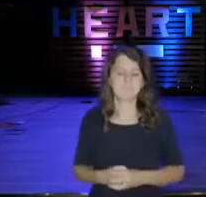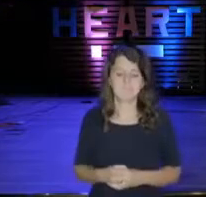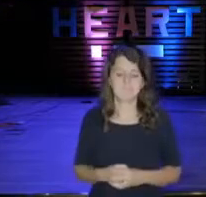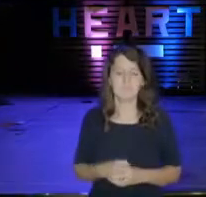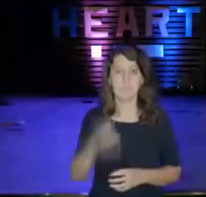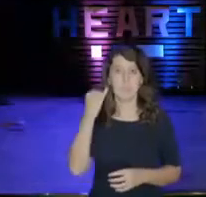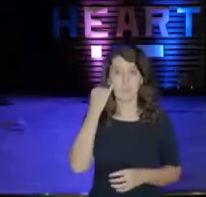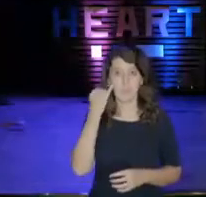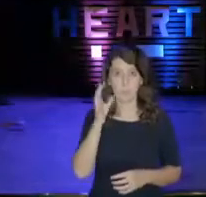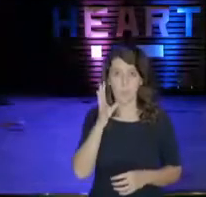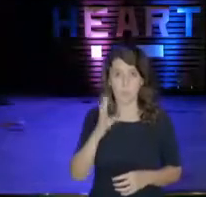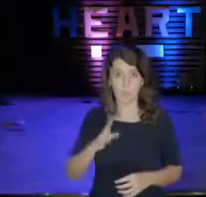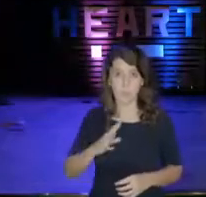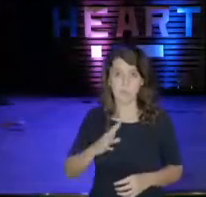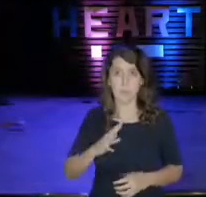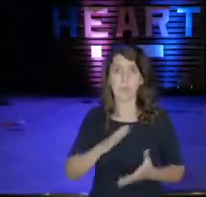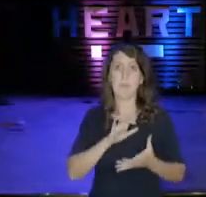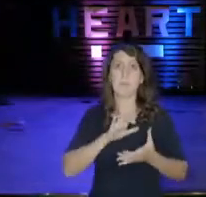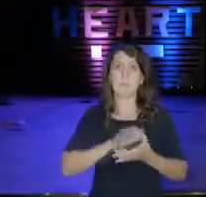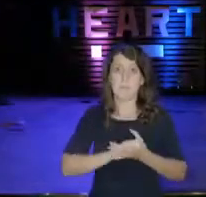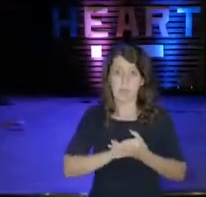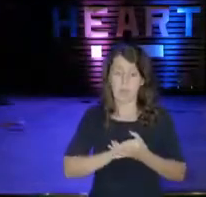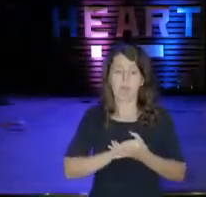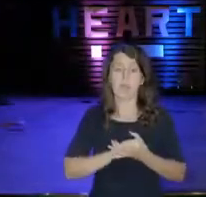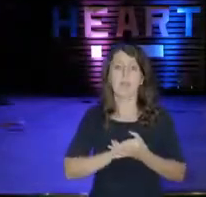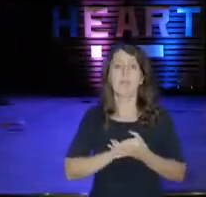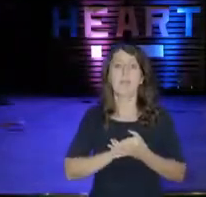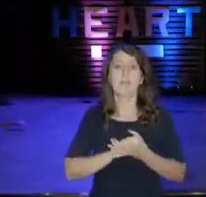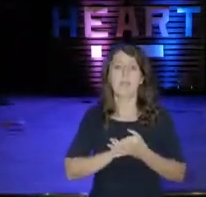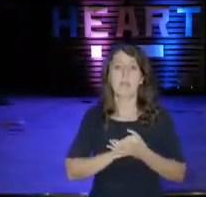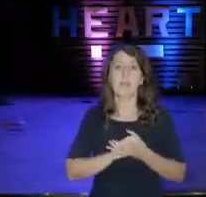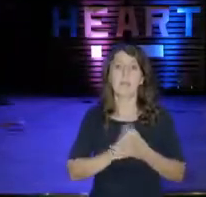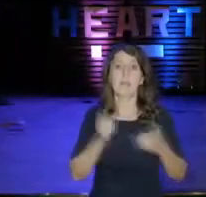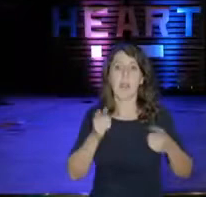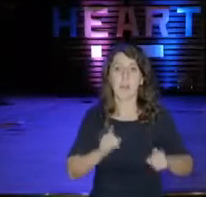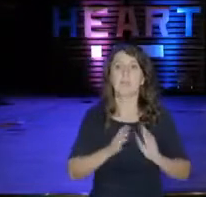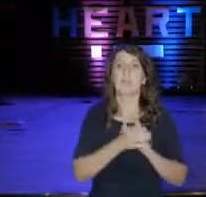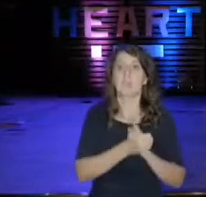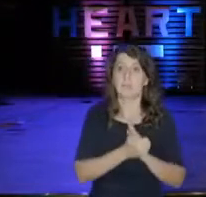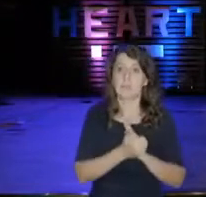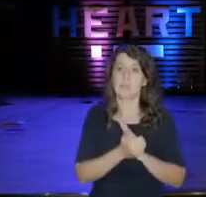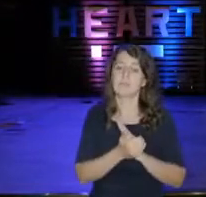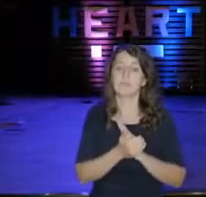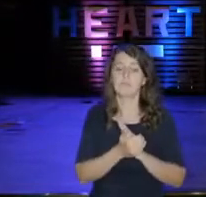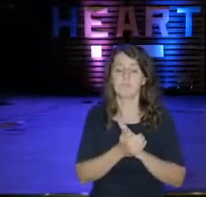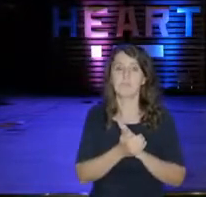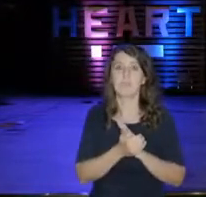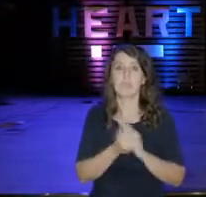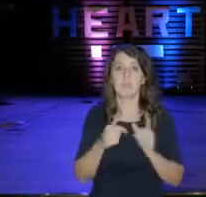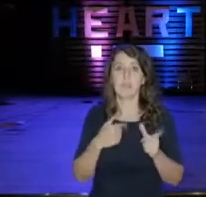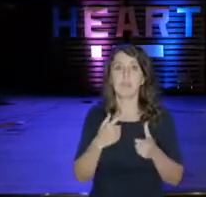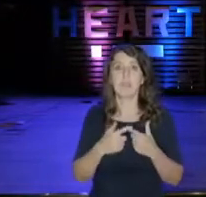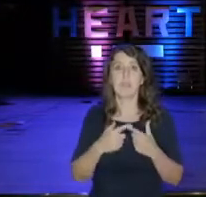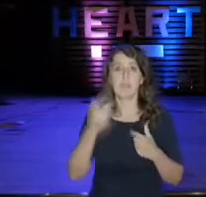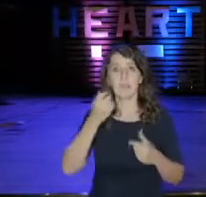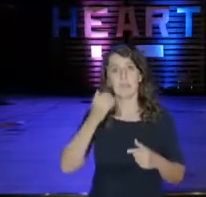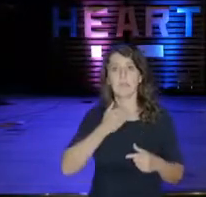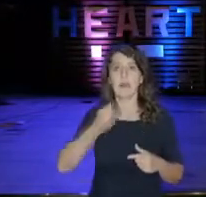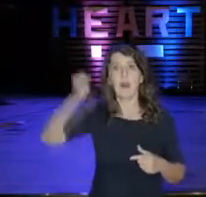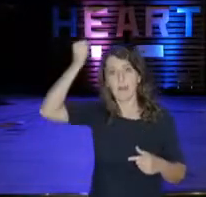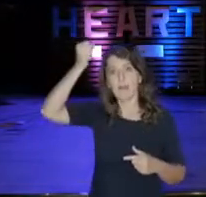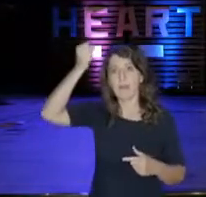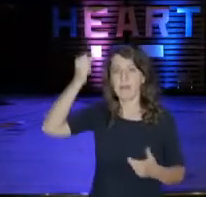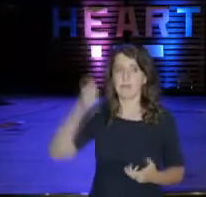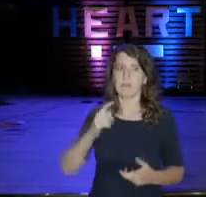if a woman is married and she's caught in the act of adultery, then she should be hung. She is to be hung. This